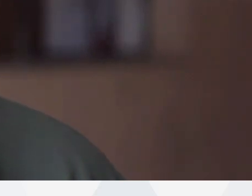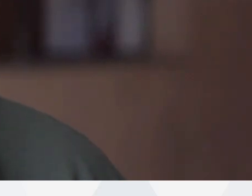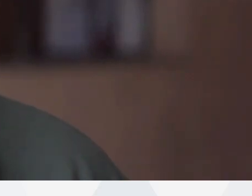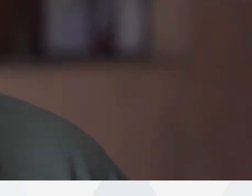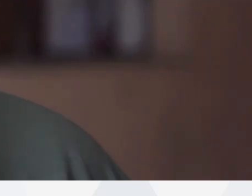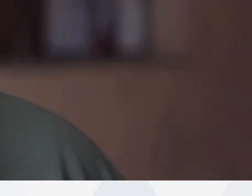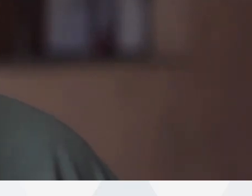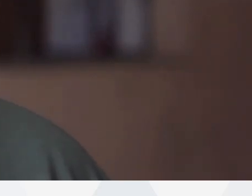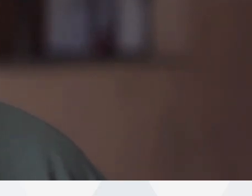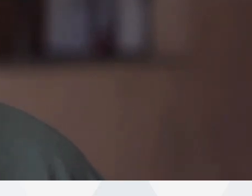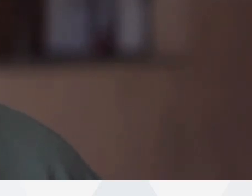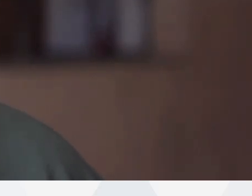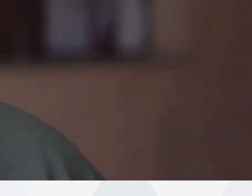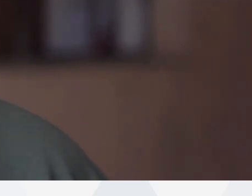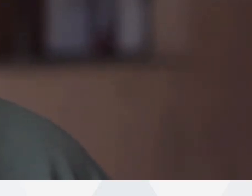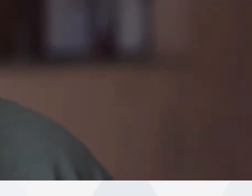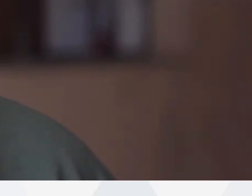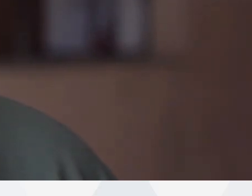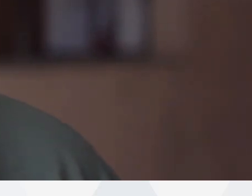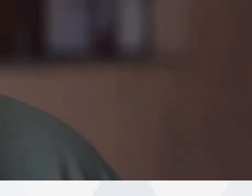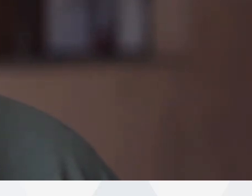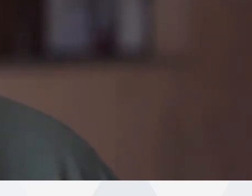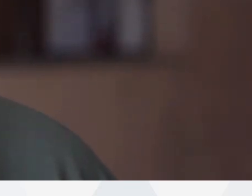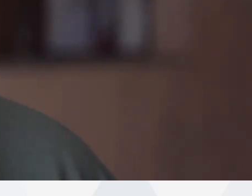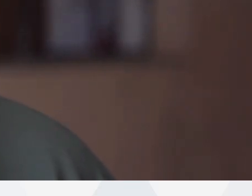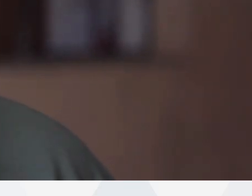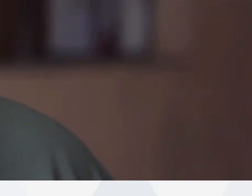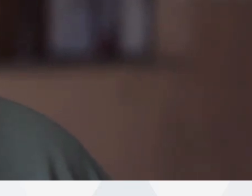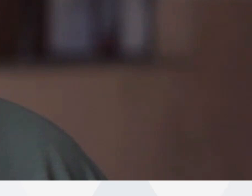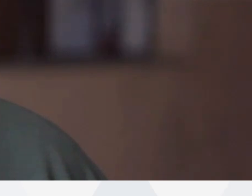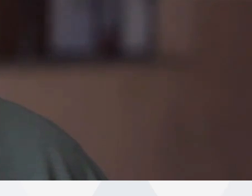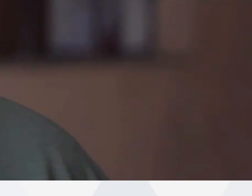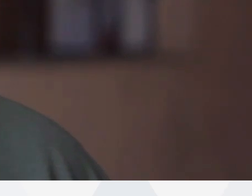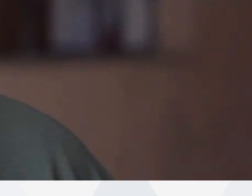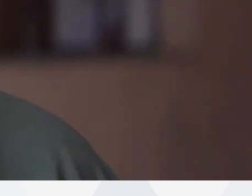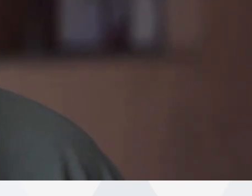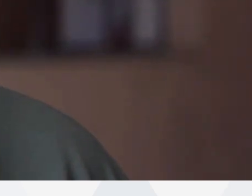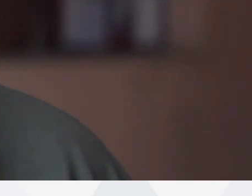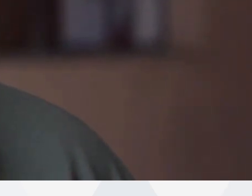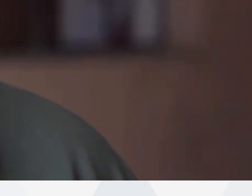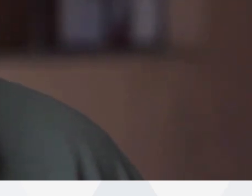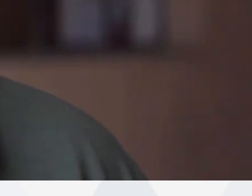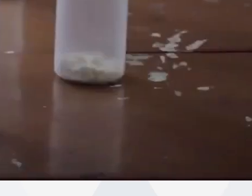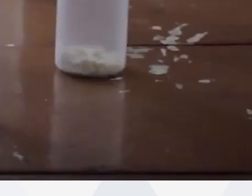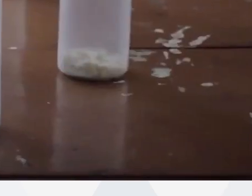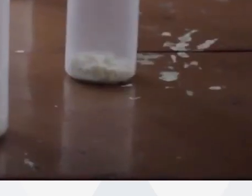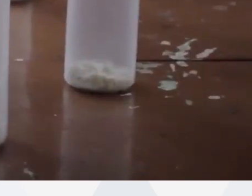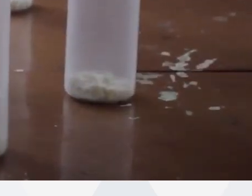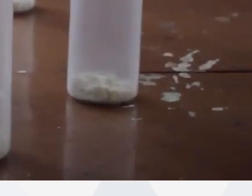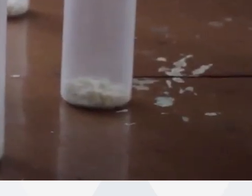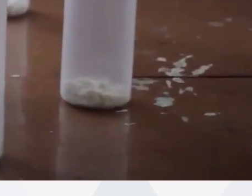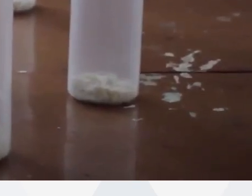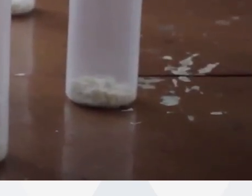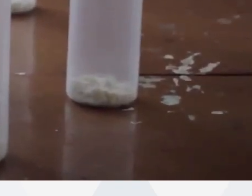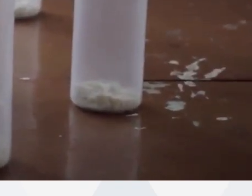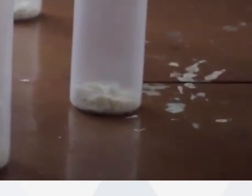si ha habido lluvias, la intensidad de la lluvia, el nivel que acumuló el pluviómetro,